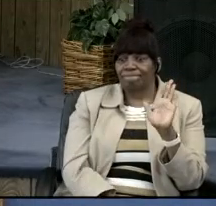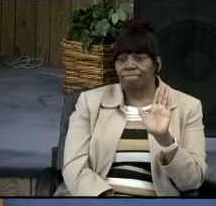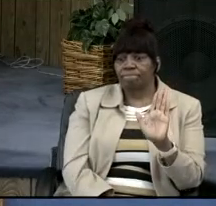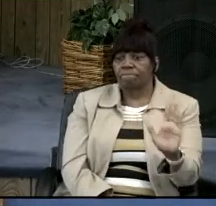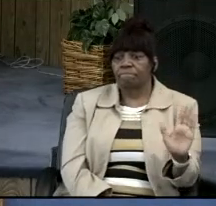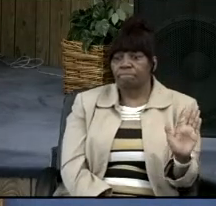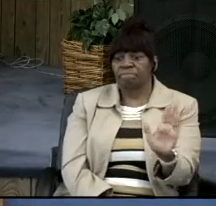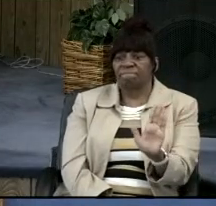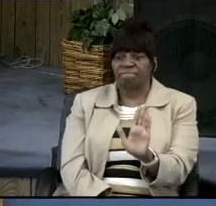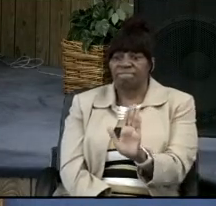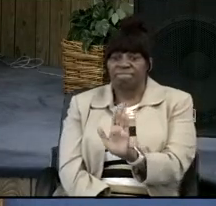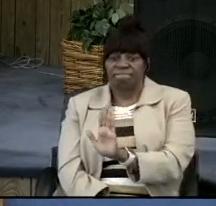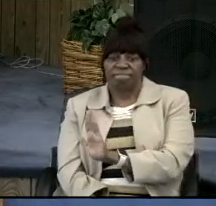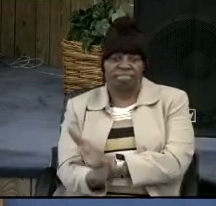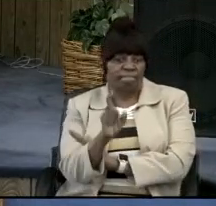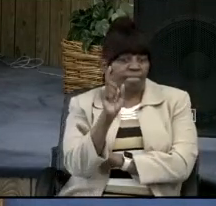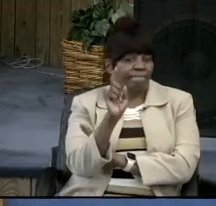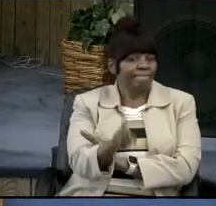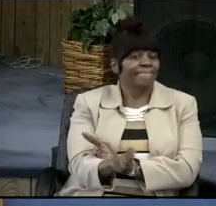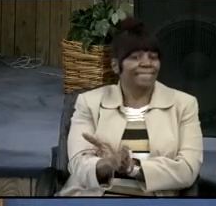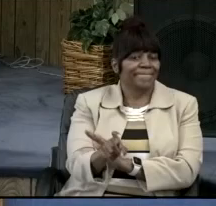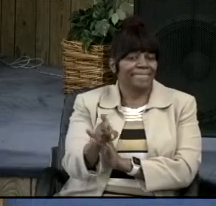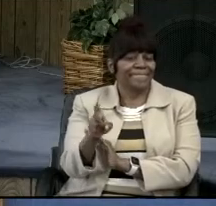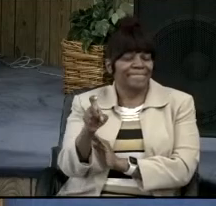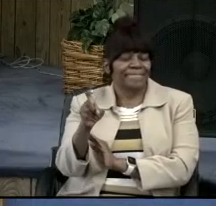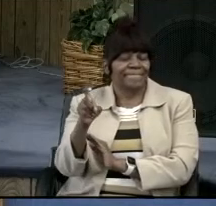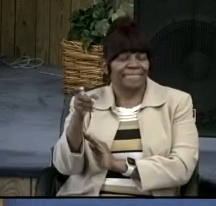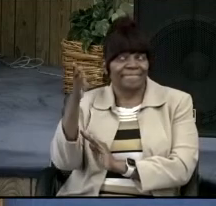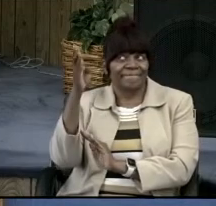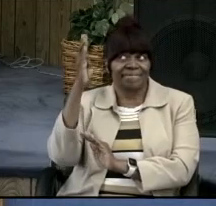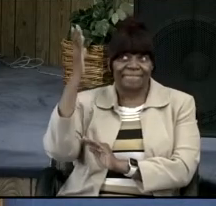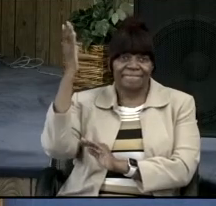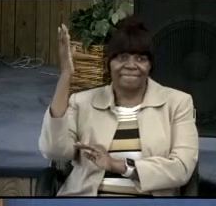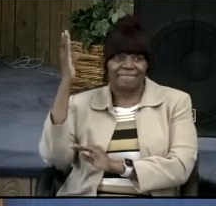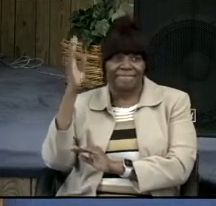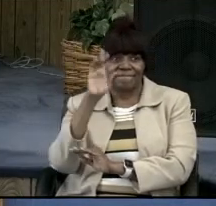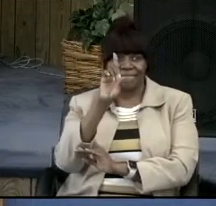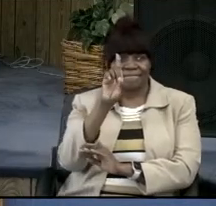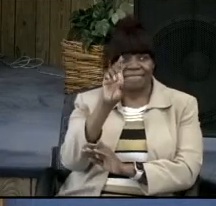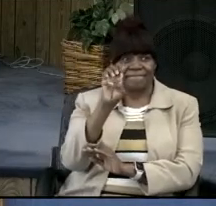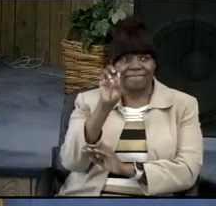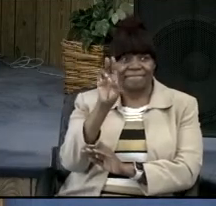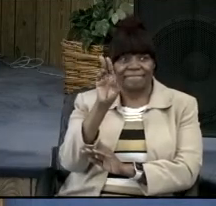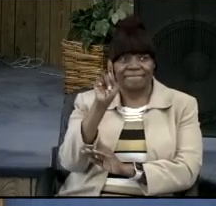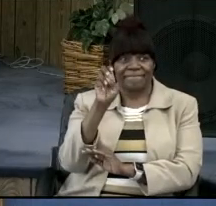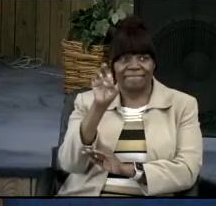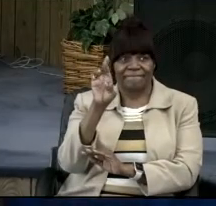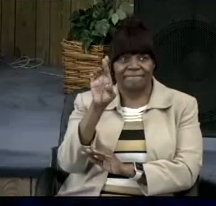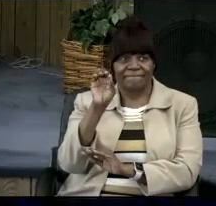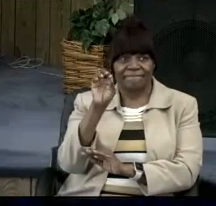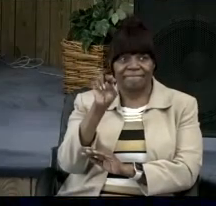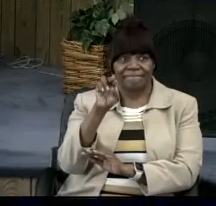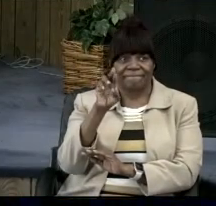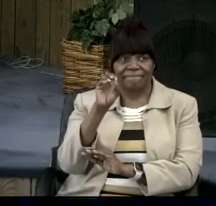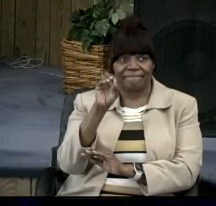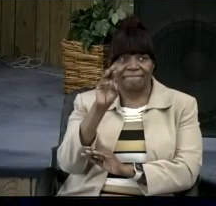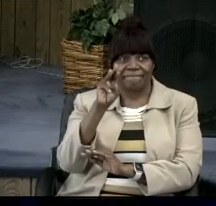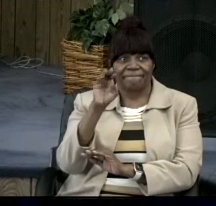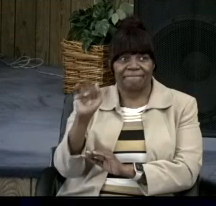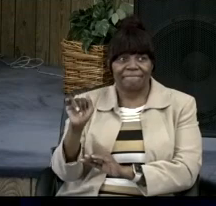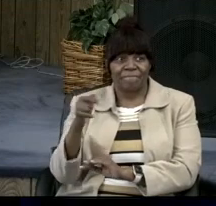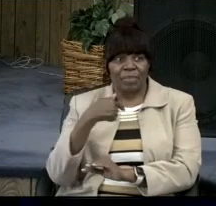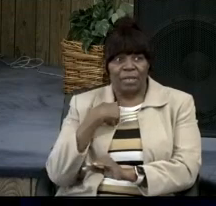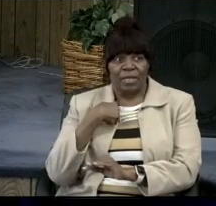It's on the record and you're going to need him. Here's Deuteronomy 30:19. I call heaven and earth to